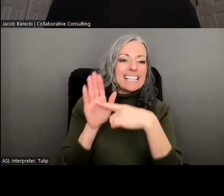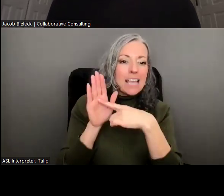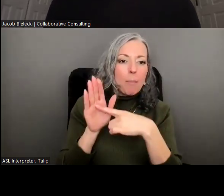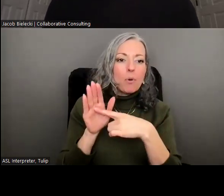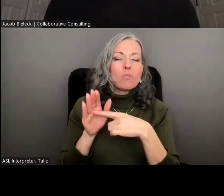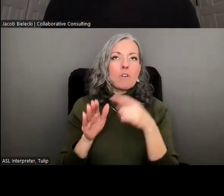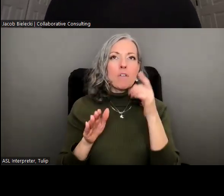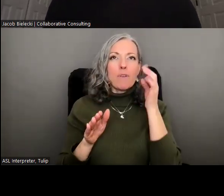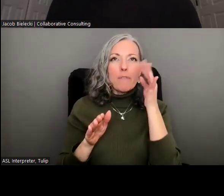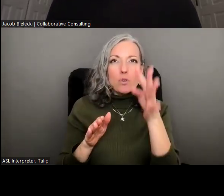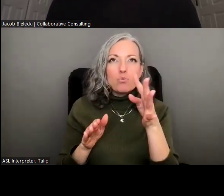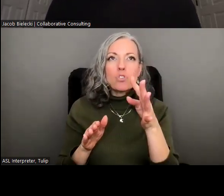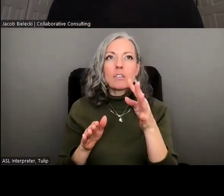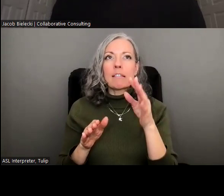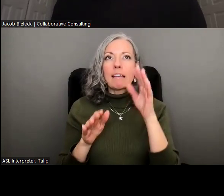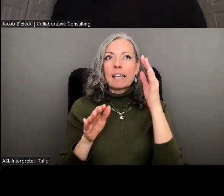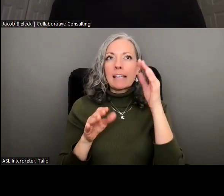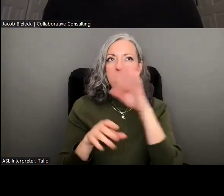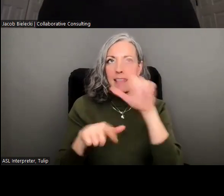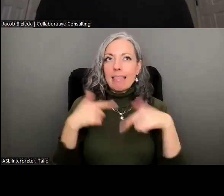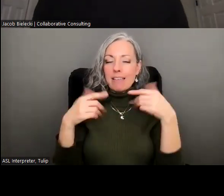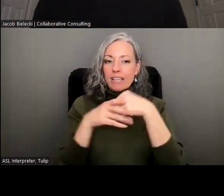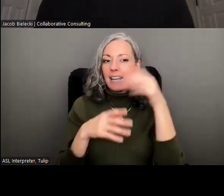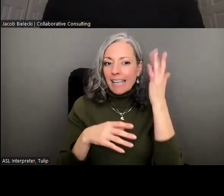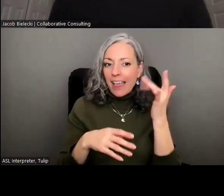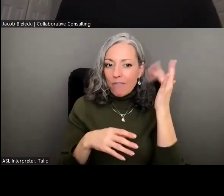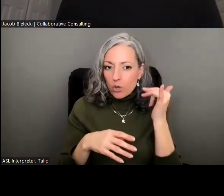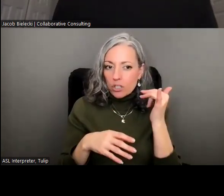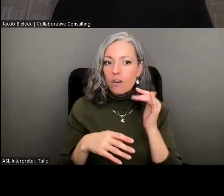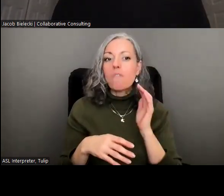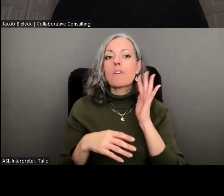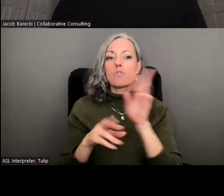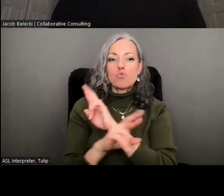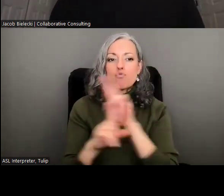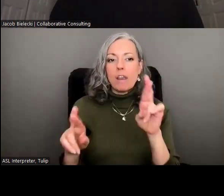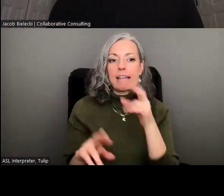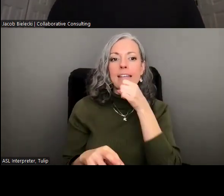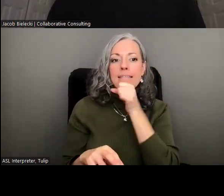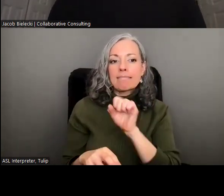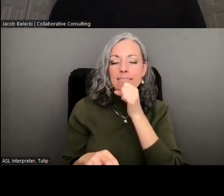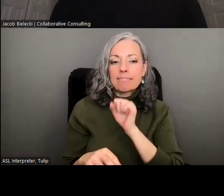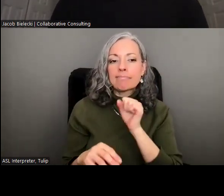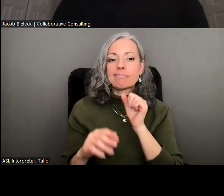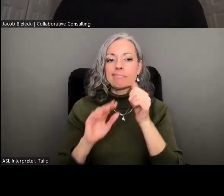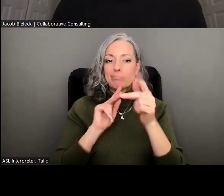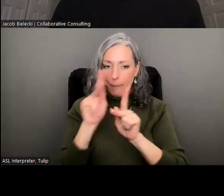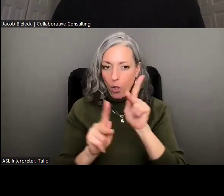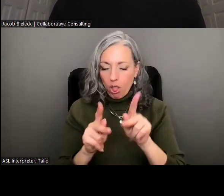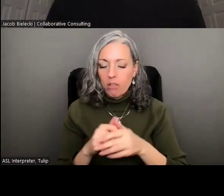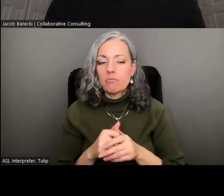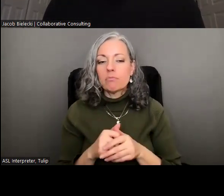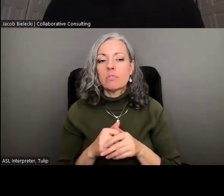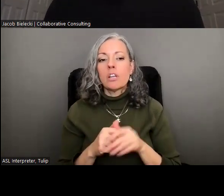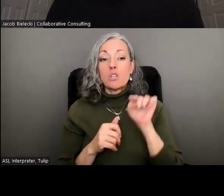future Californians and investments in a future-ready California aging network. And so